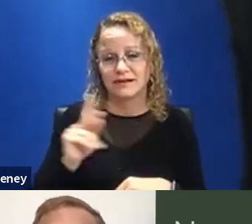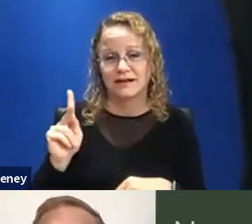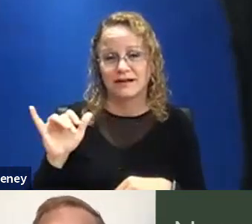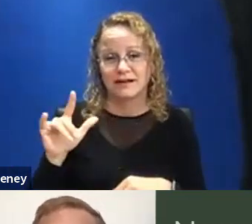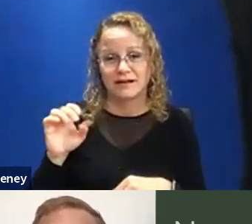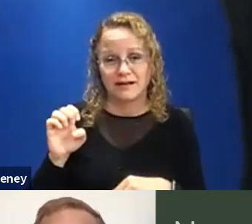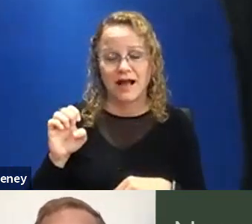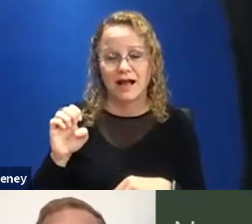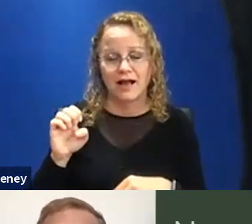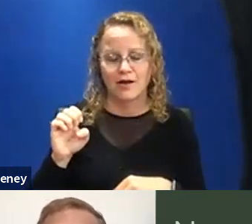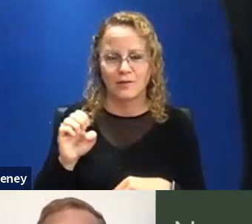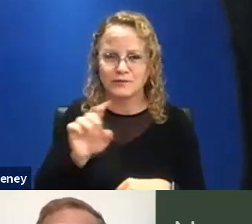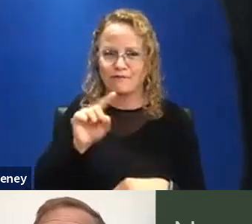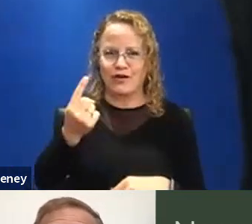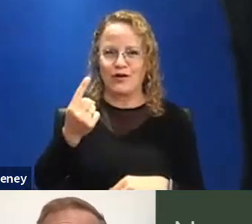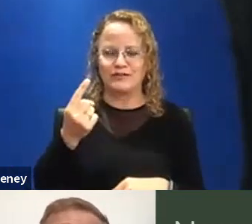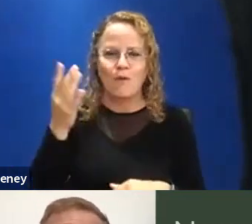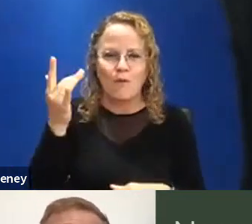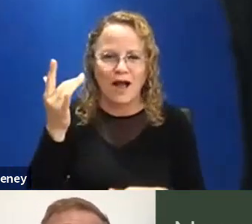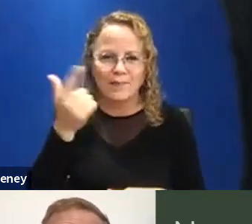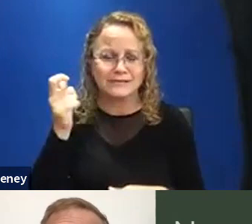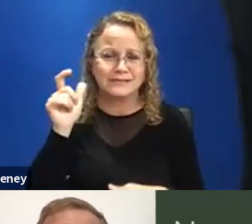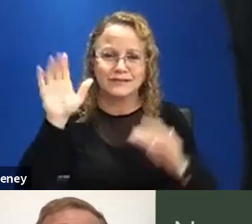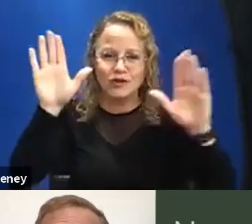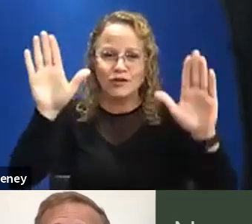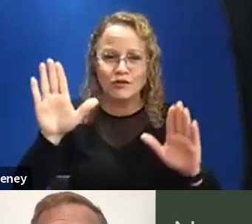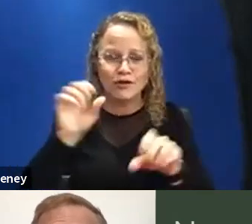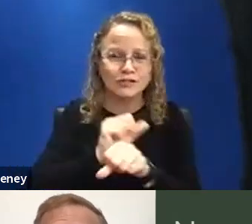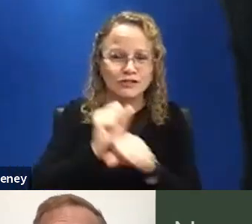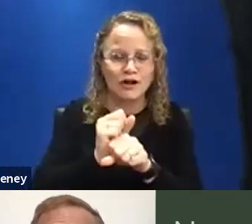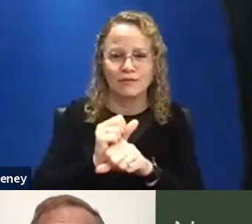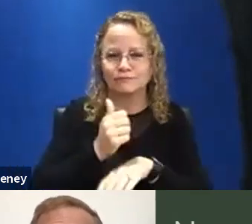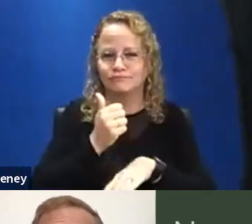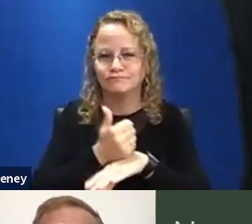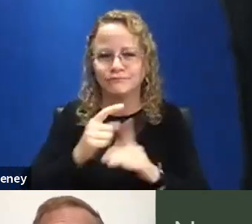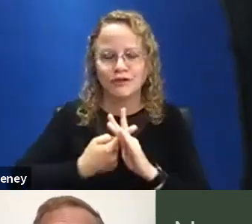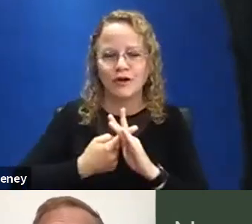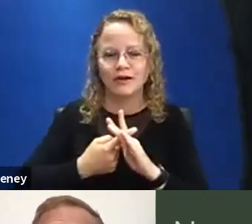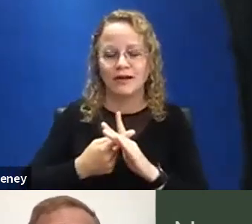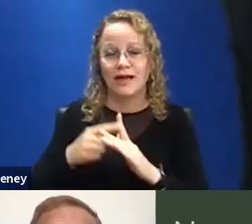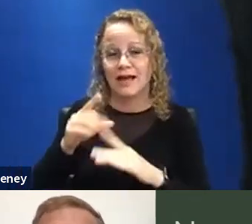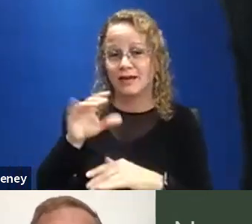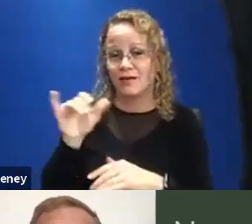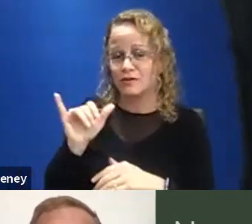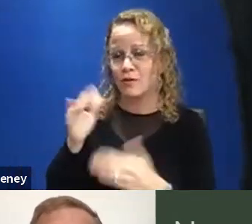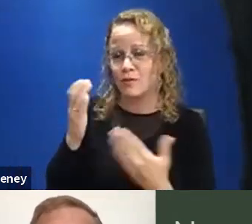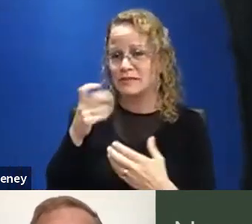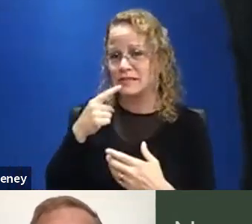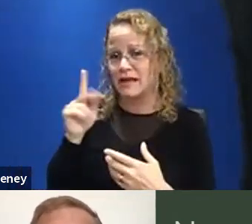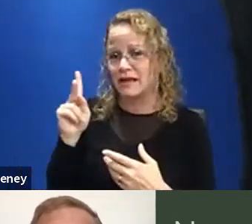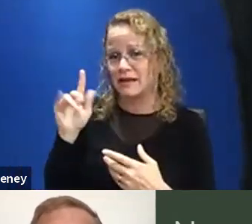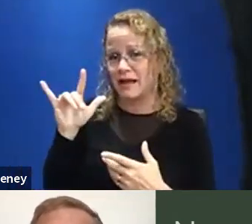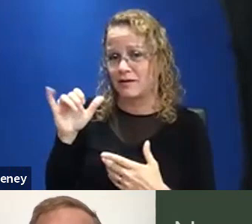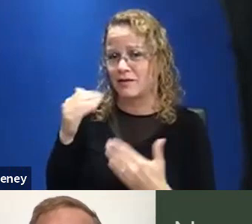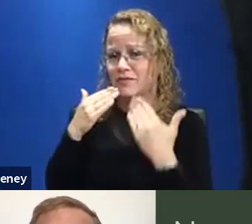went before me. Number one, he did a great job laying things out. And number two, I get to say, Kyle, thank you so much to you